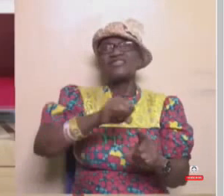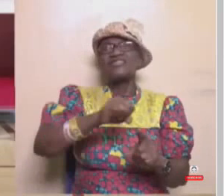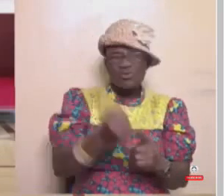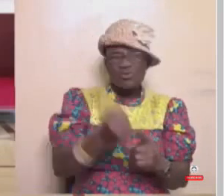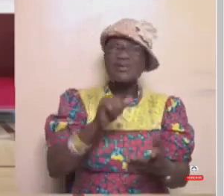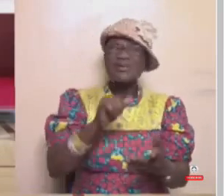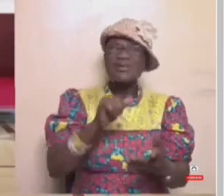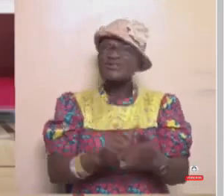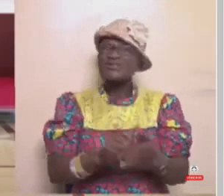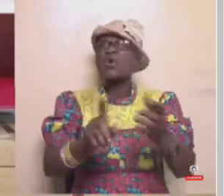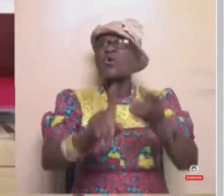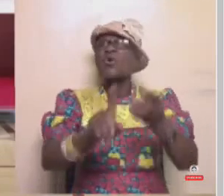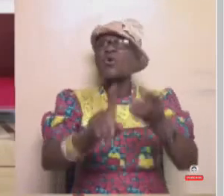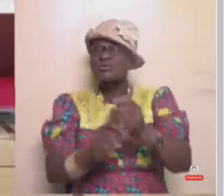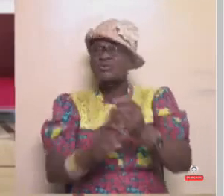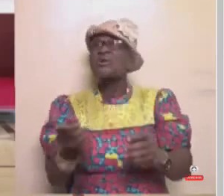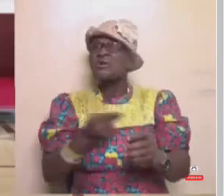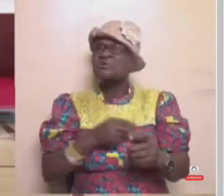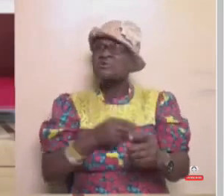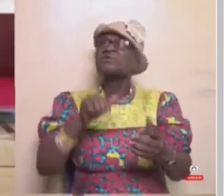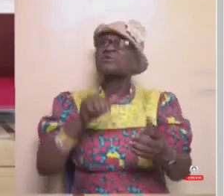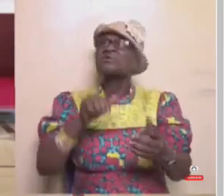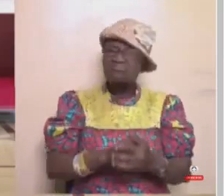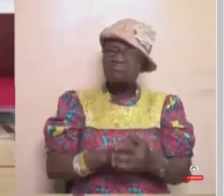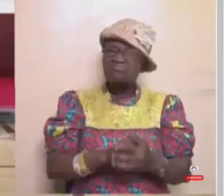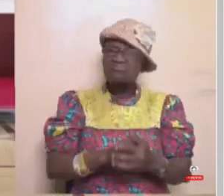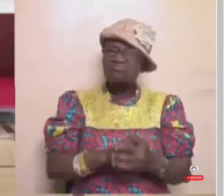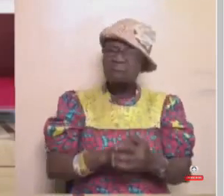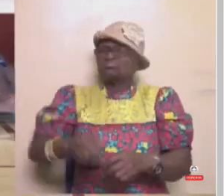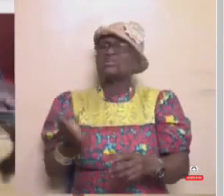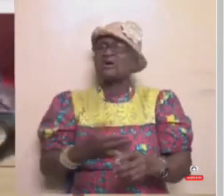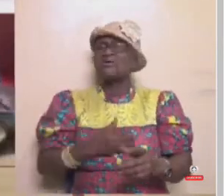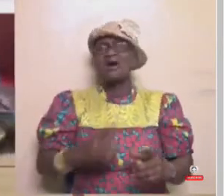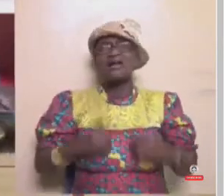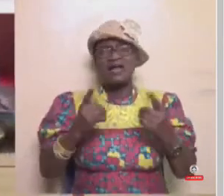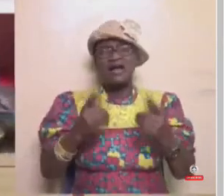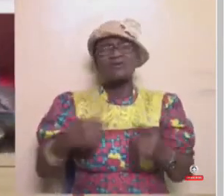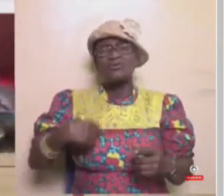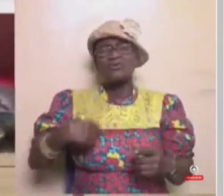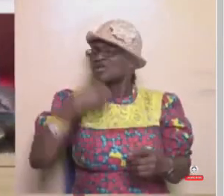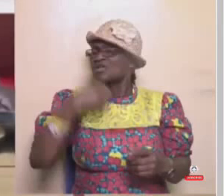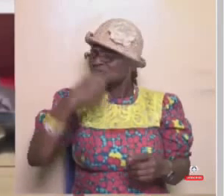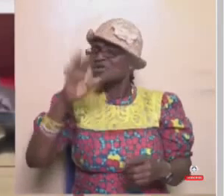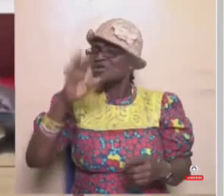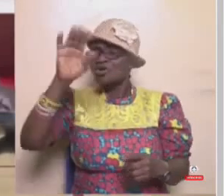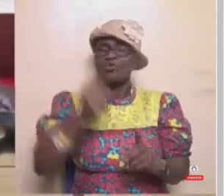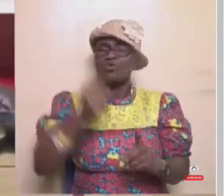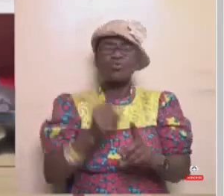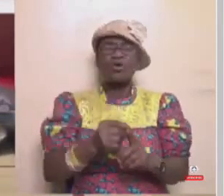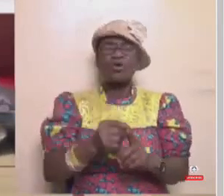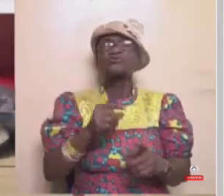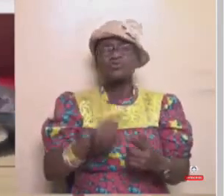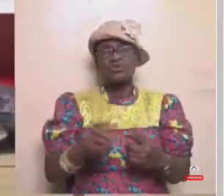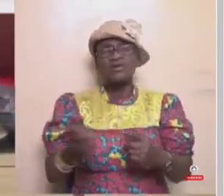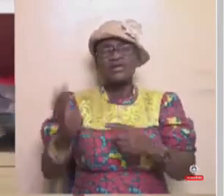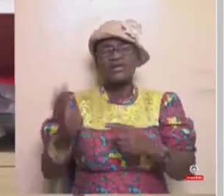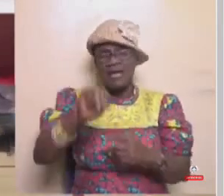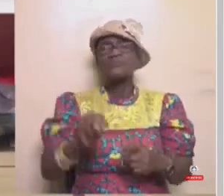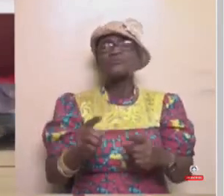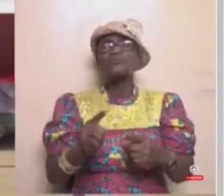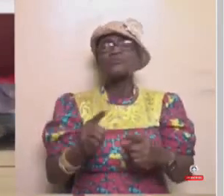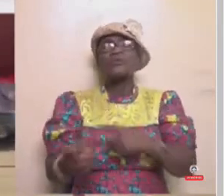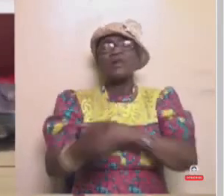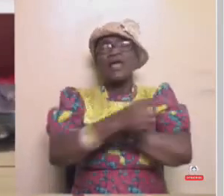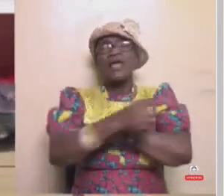ransom, that have been stagnating our life, we speak your word to them today. Let there be a positive change in